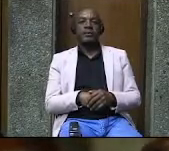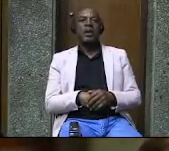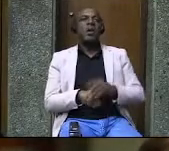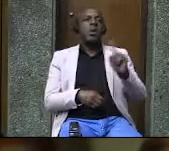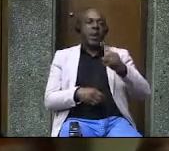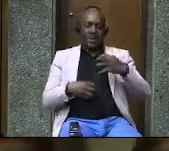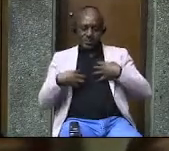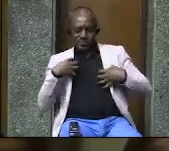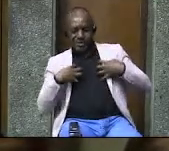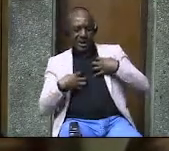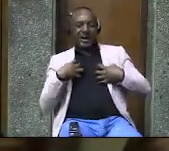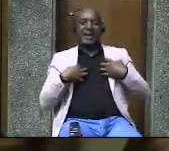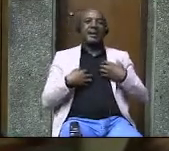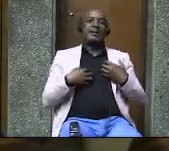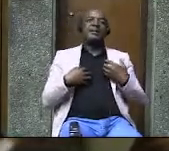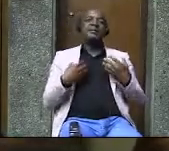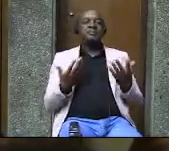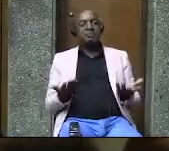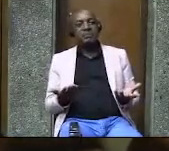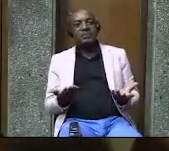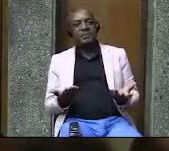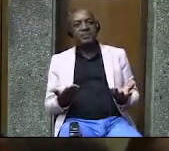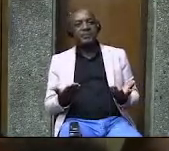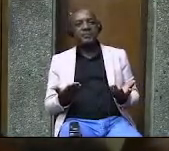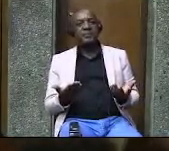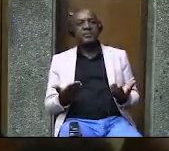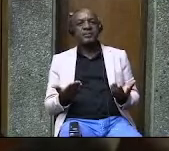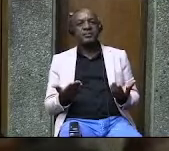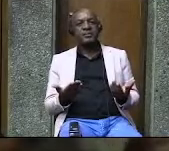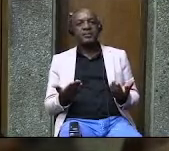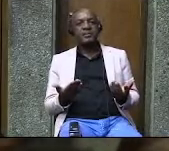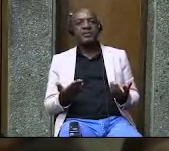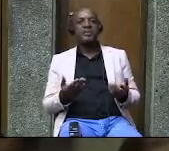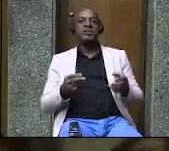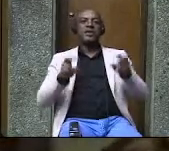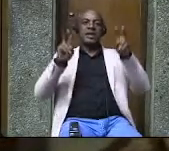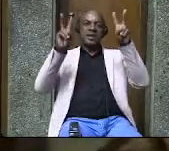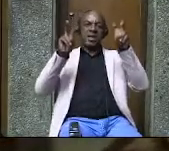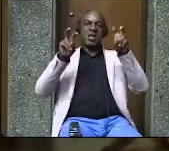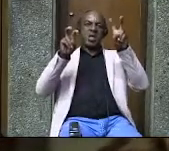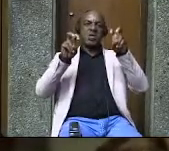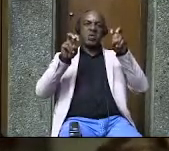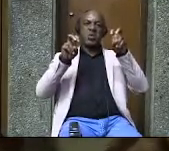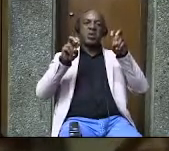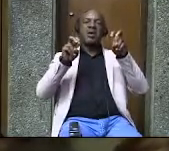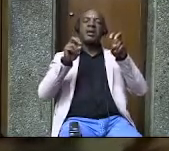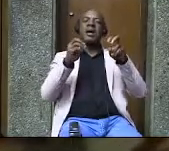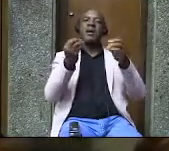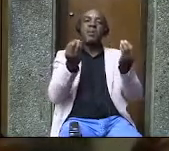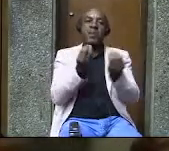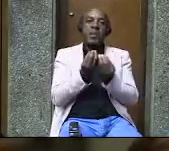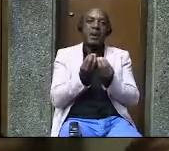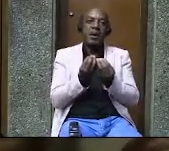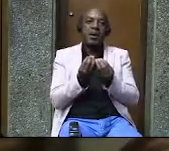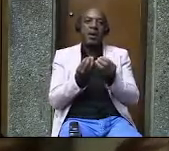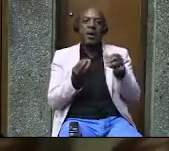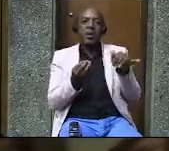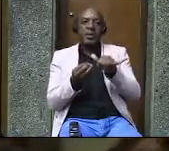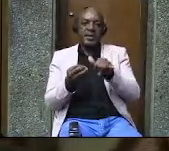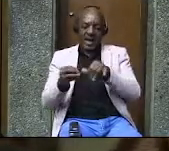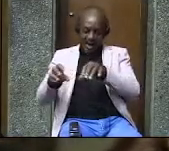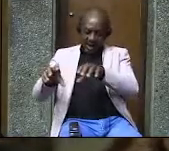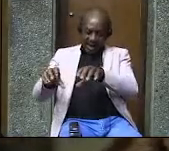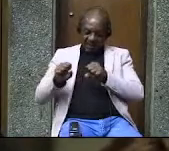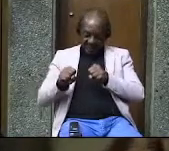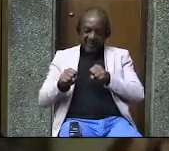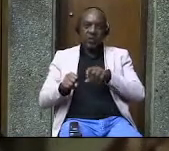to be highlighted is the intangible property that will require its own specific guideline for